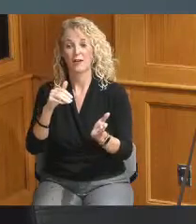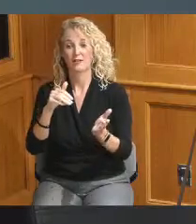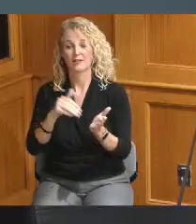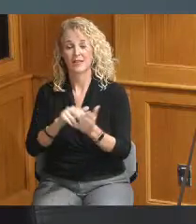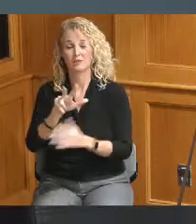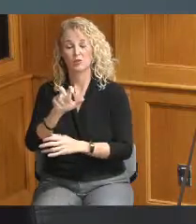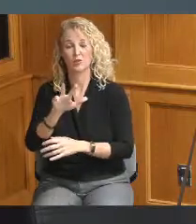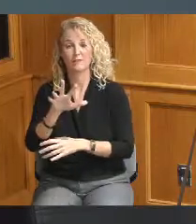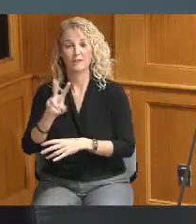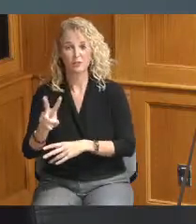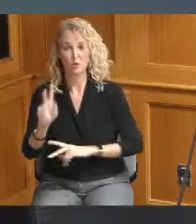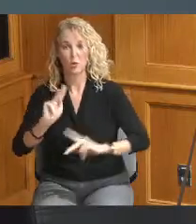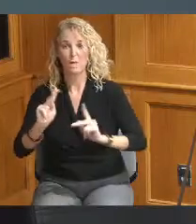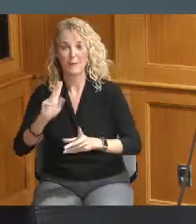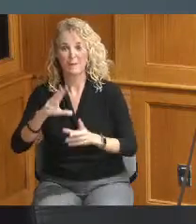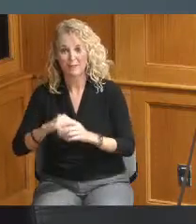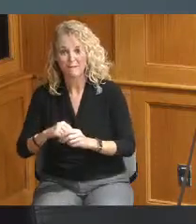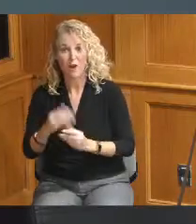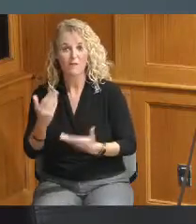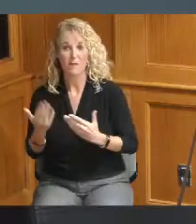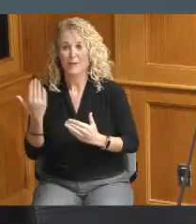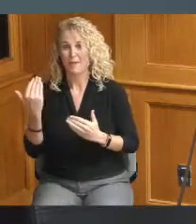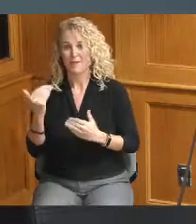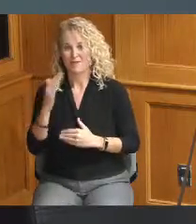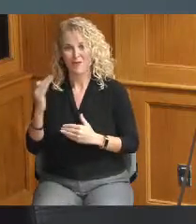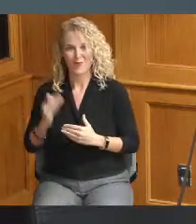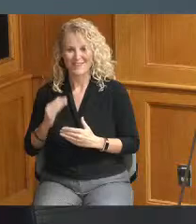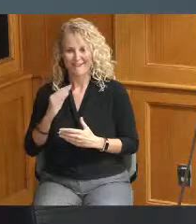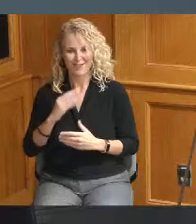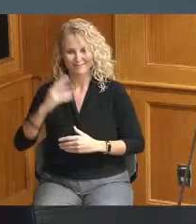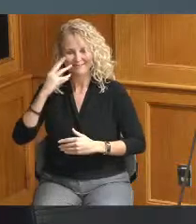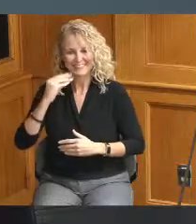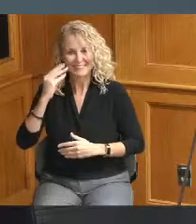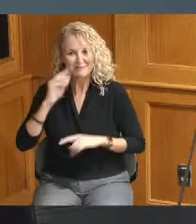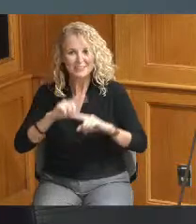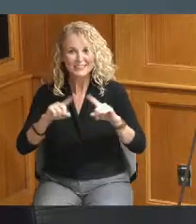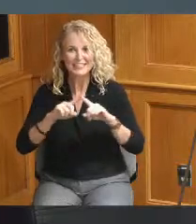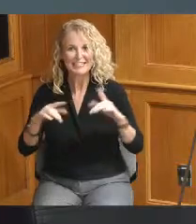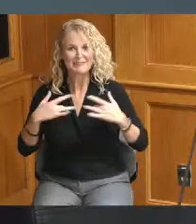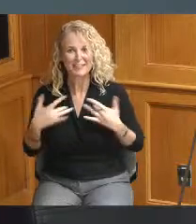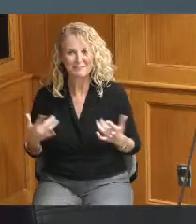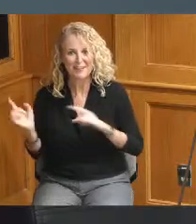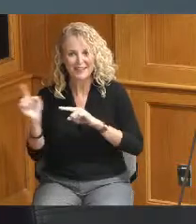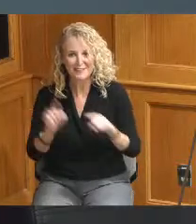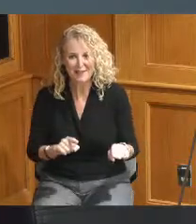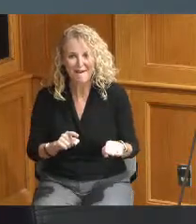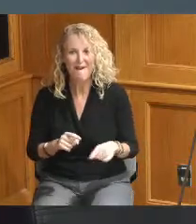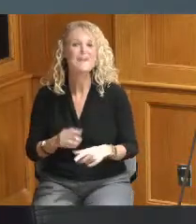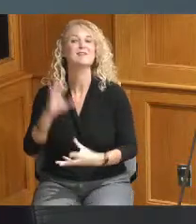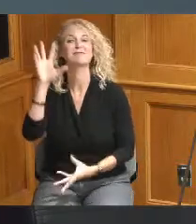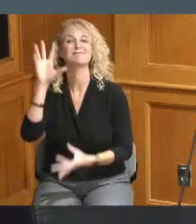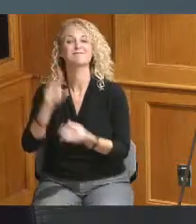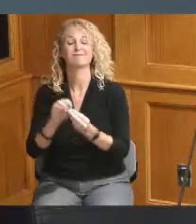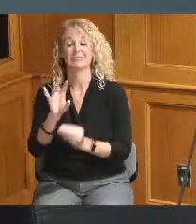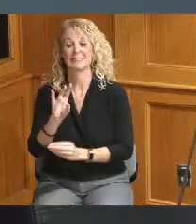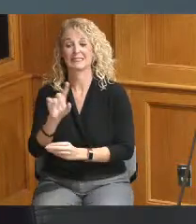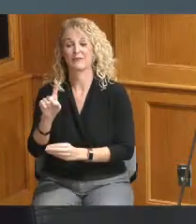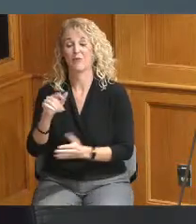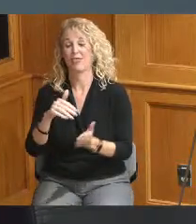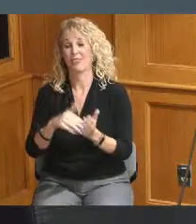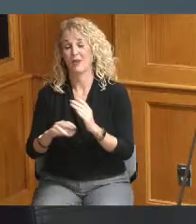1,352 participants who maybe would have never experienced any of the events that they've experienced, for a total of